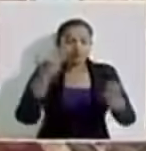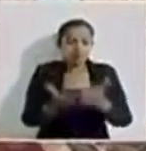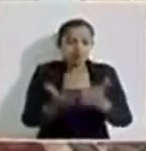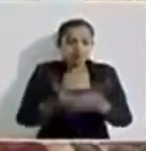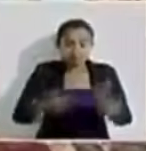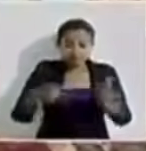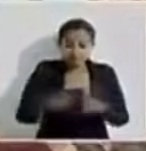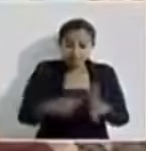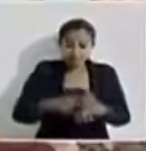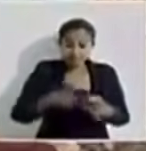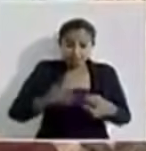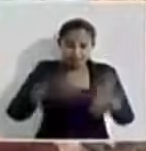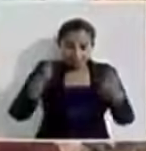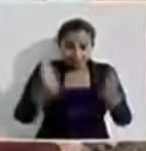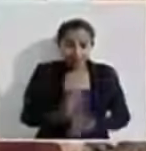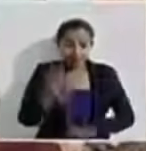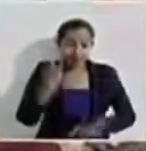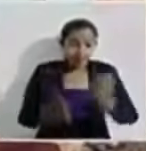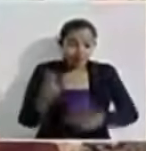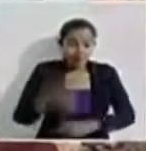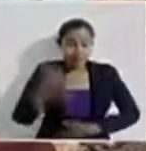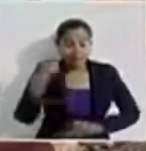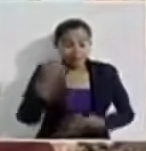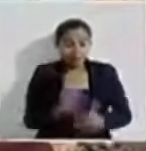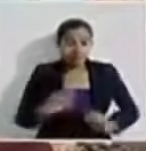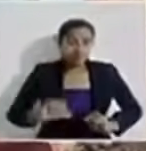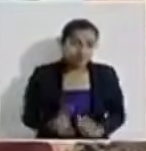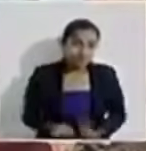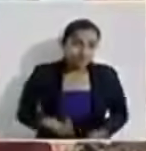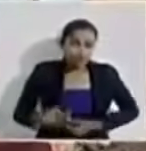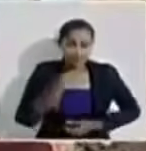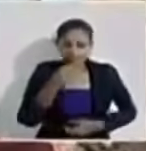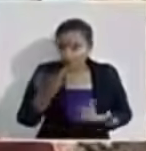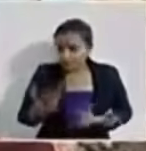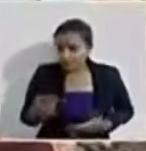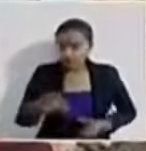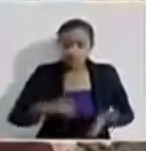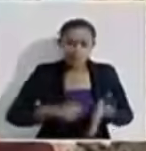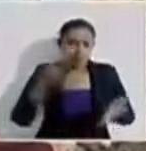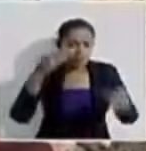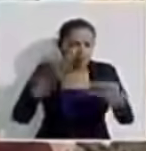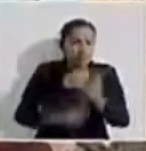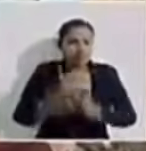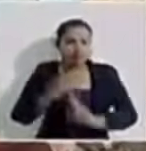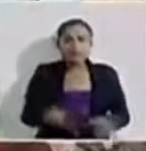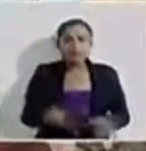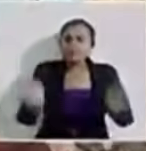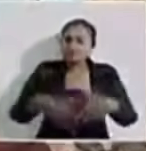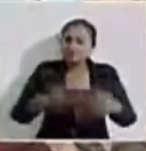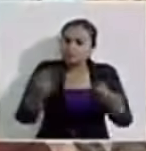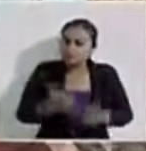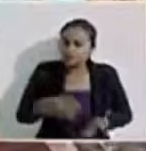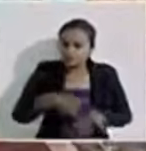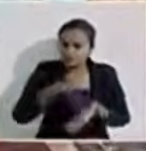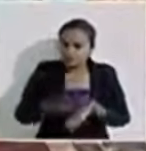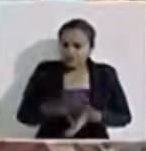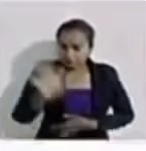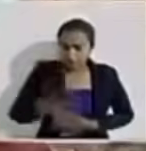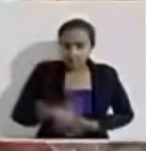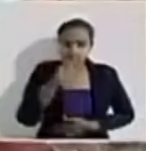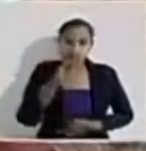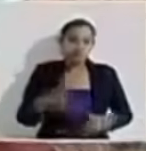to find a means to survive. Talking about this project, they have failed to obtain permission from the irrigation department for it. This is against the